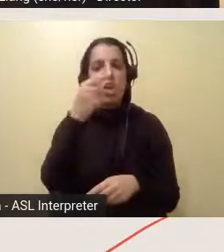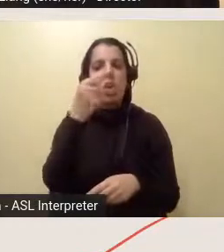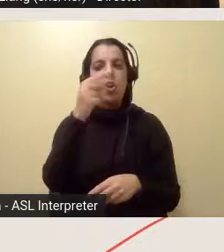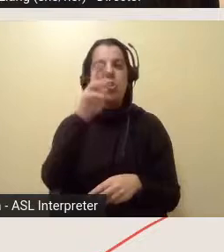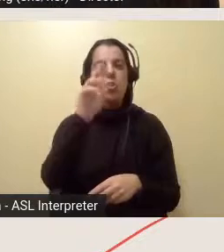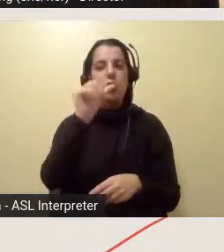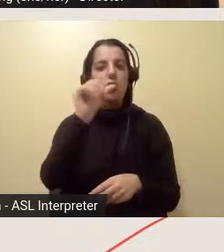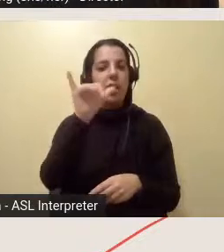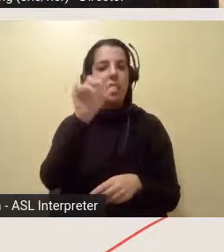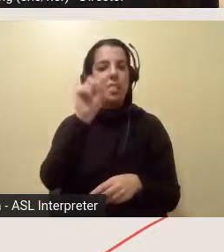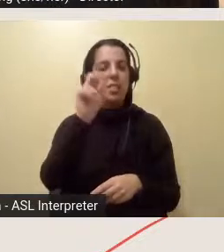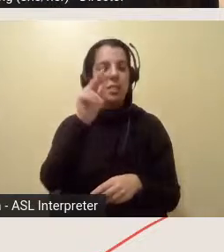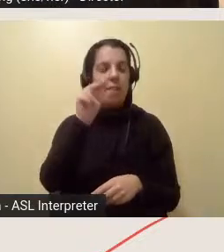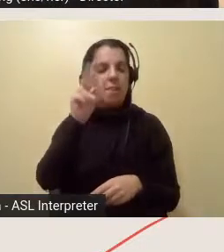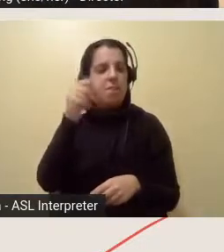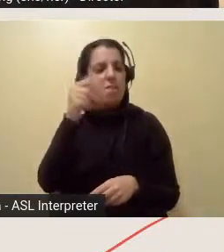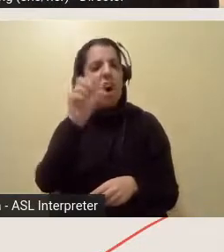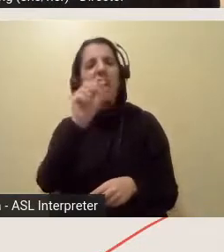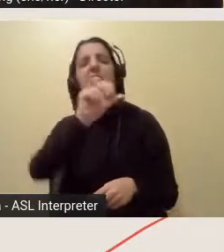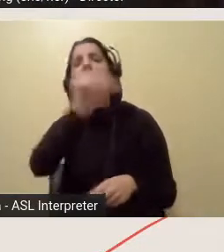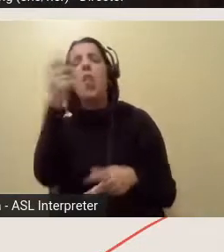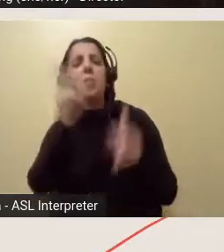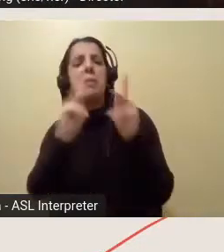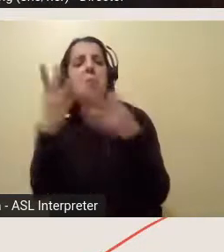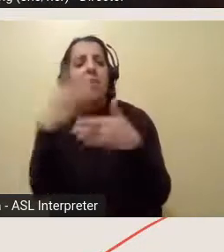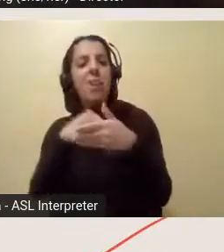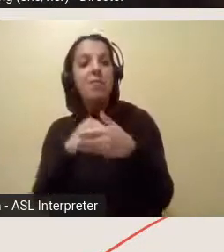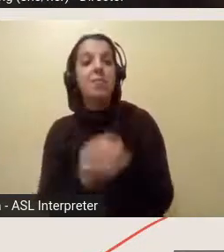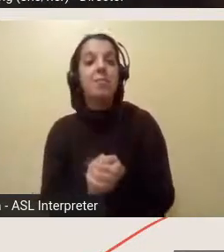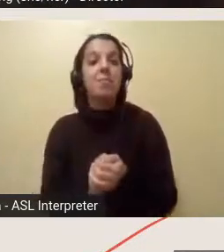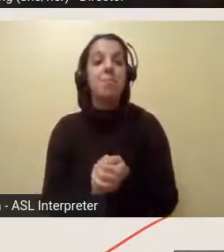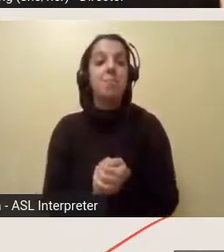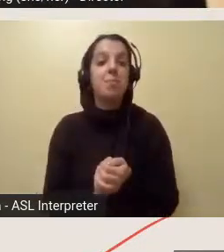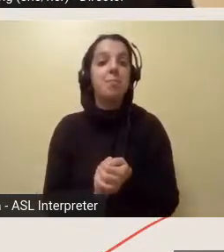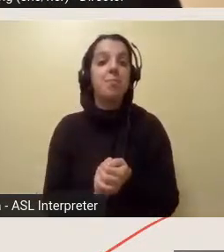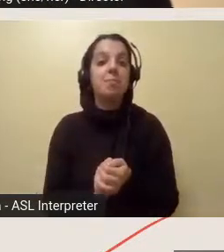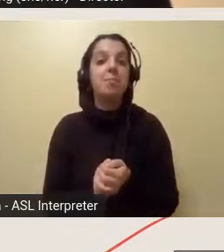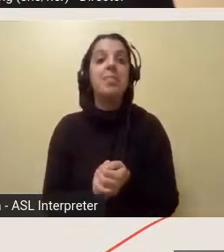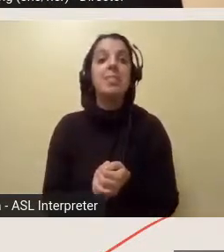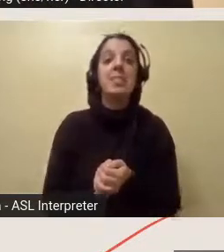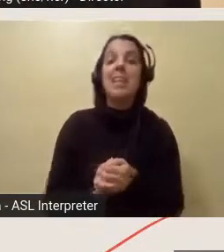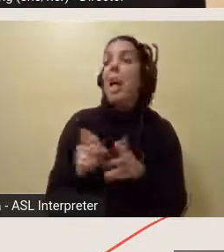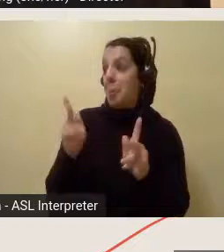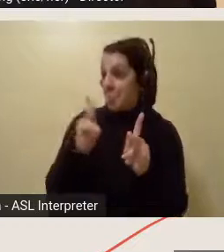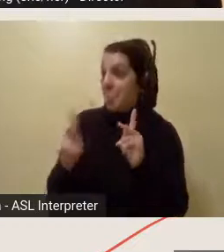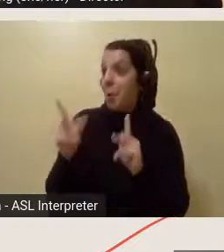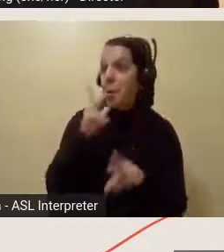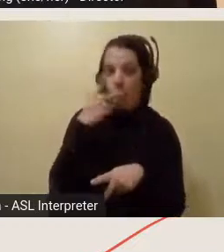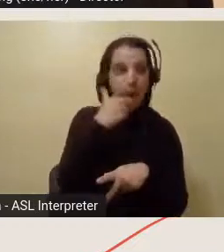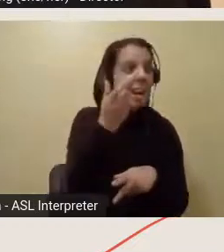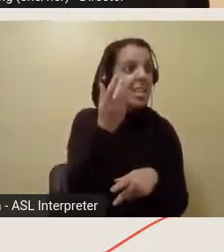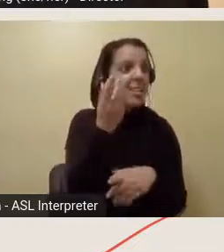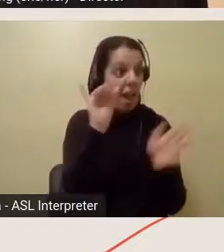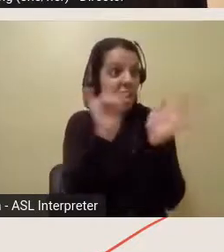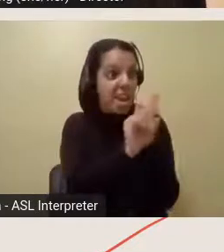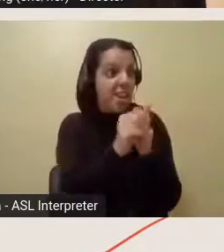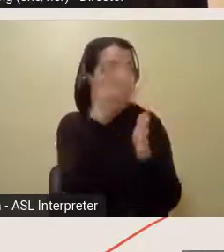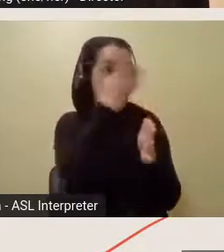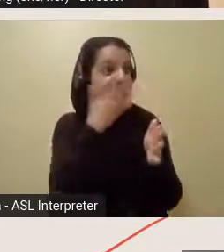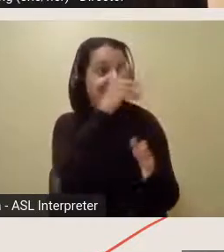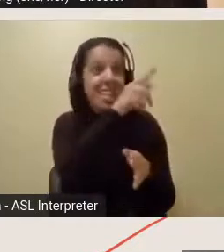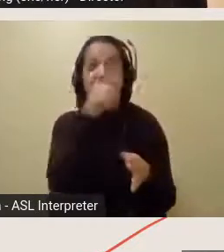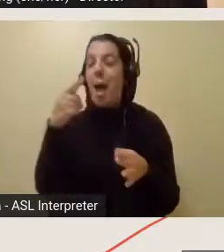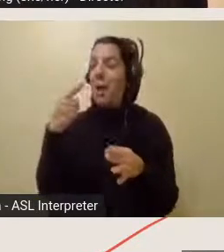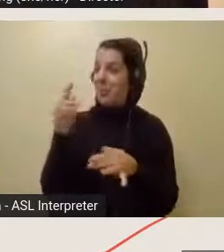how that montage came to be. Well, that's the A-plus viewer that sees those specific faces in there. Folks like you are going to know